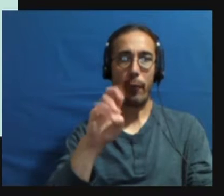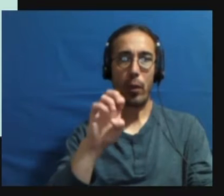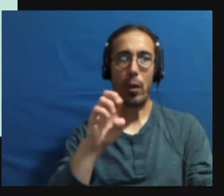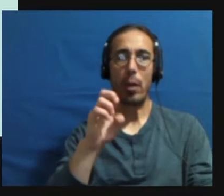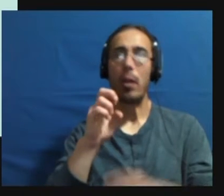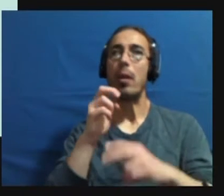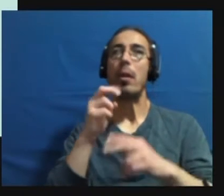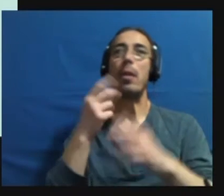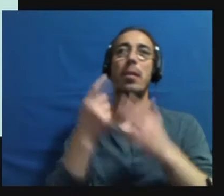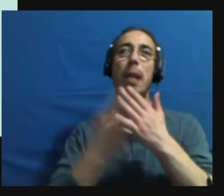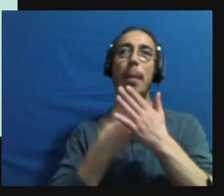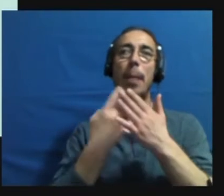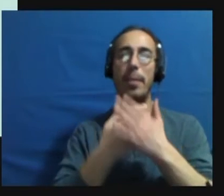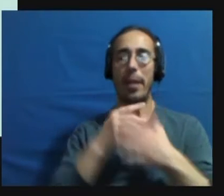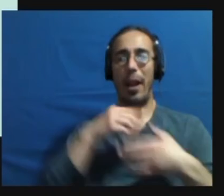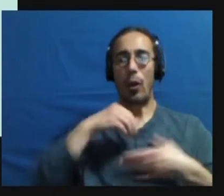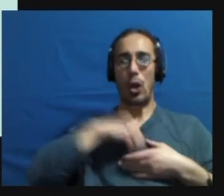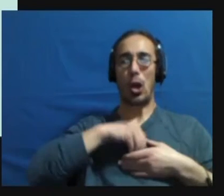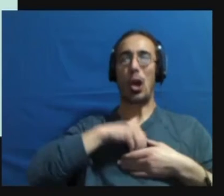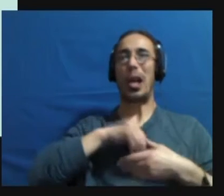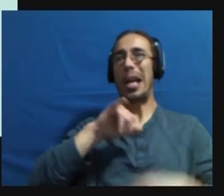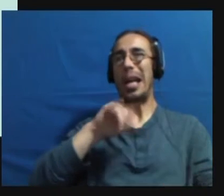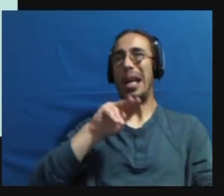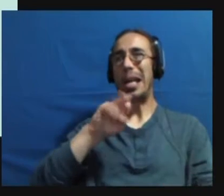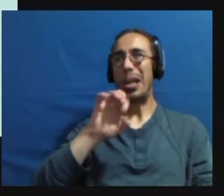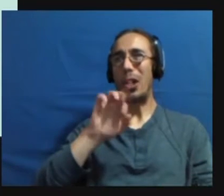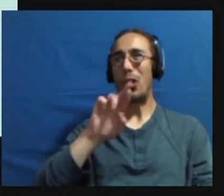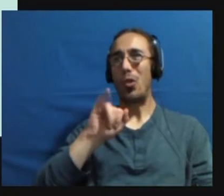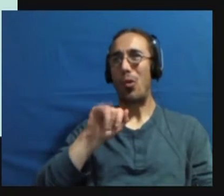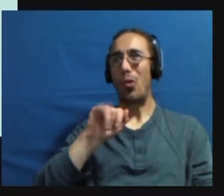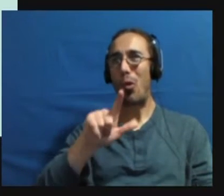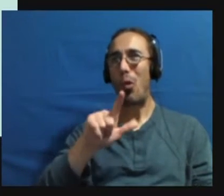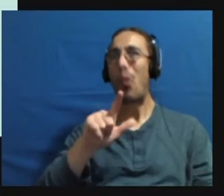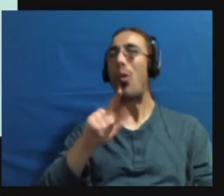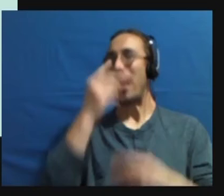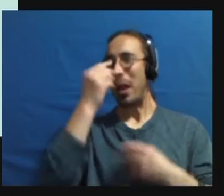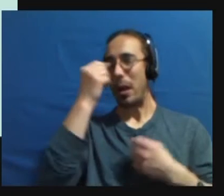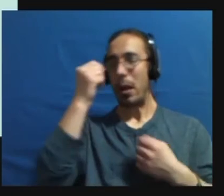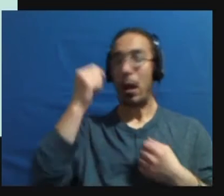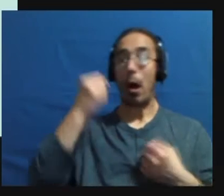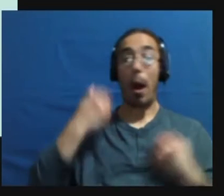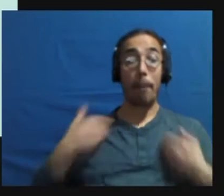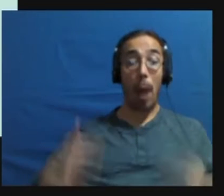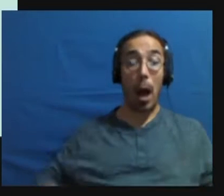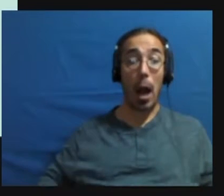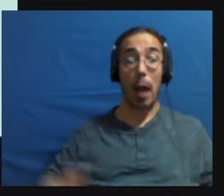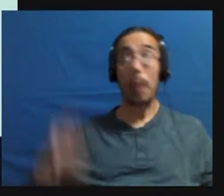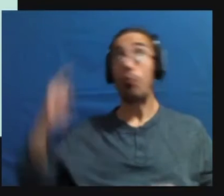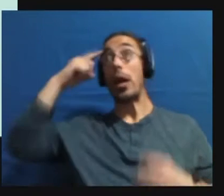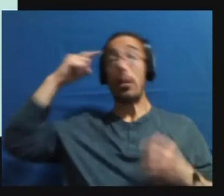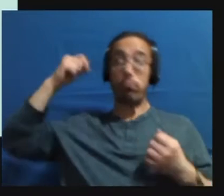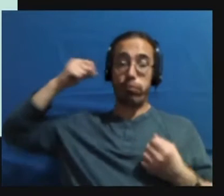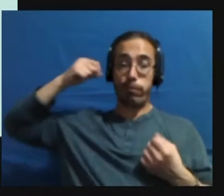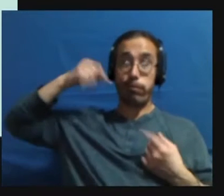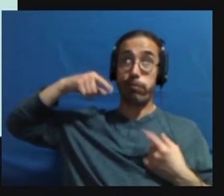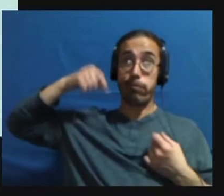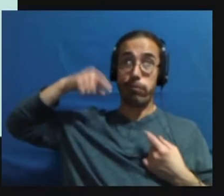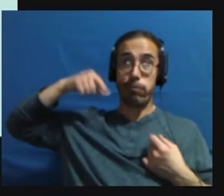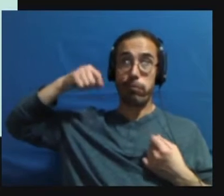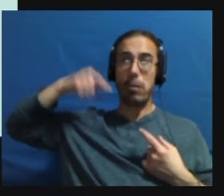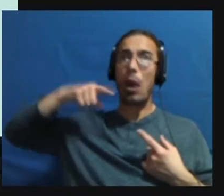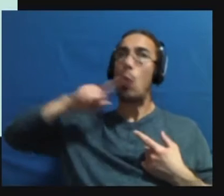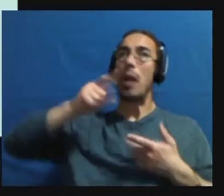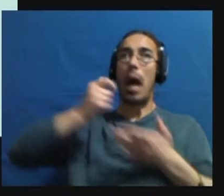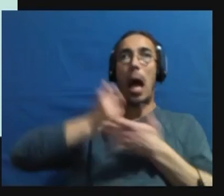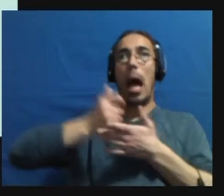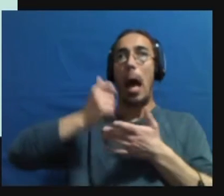internal sense. It tells our brains how our organs are feeling. It basically helps us to